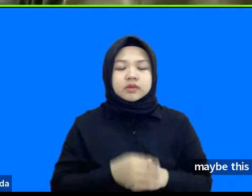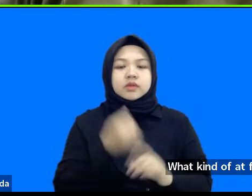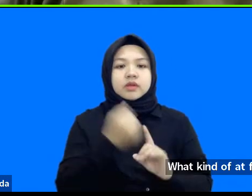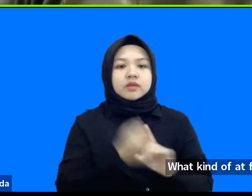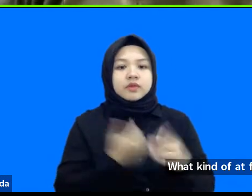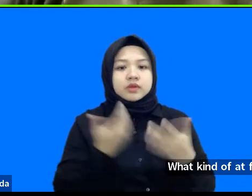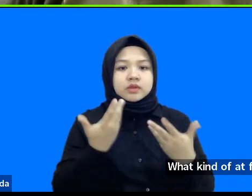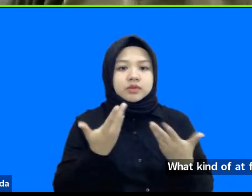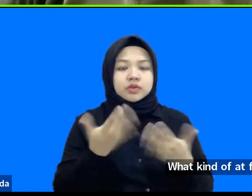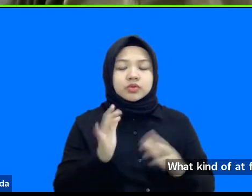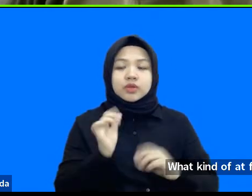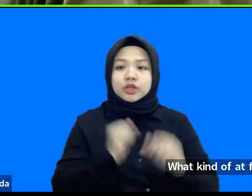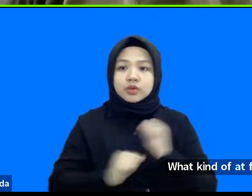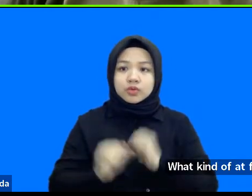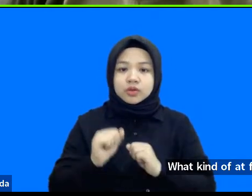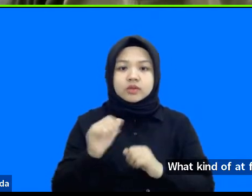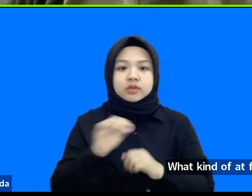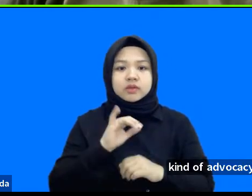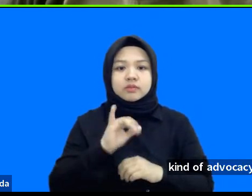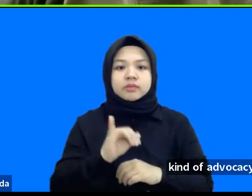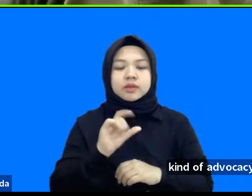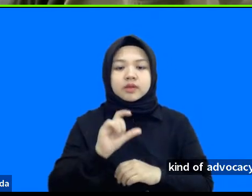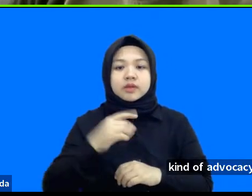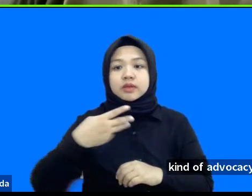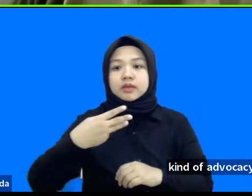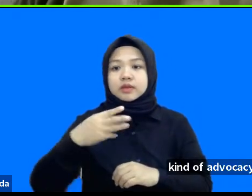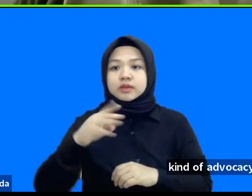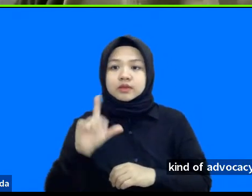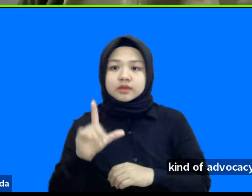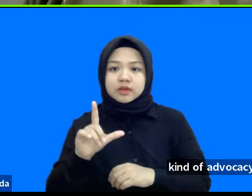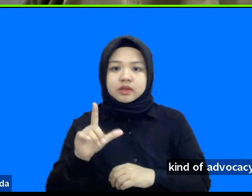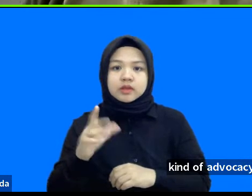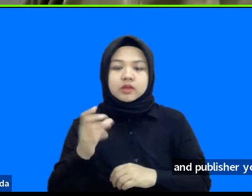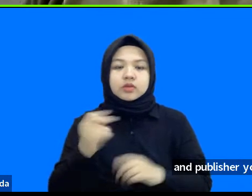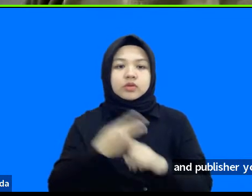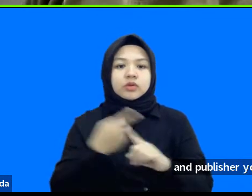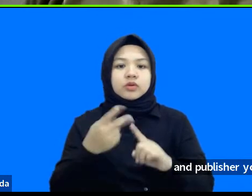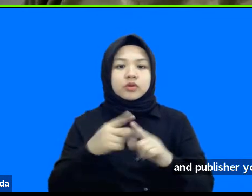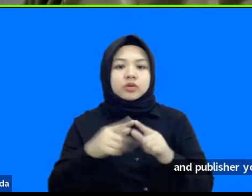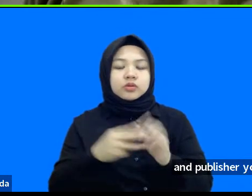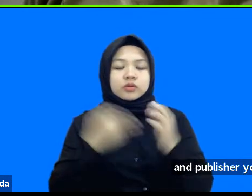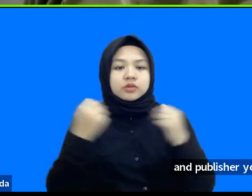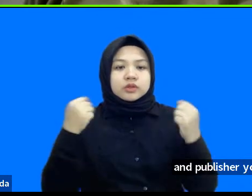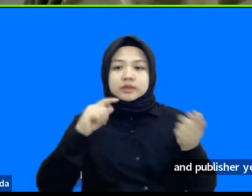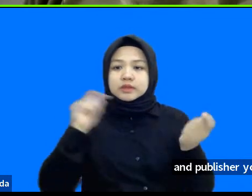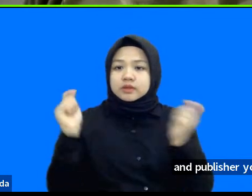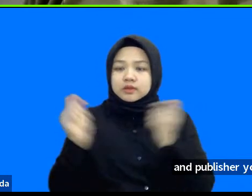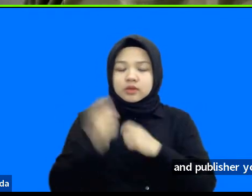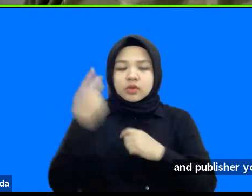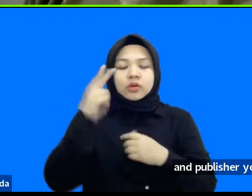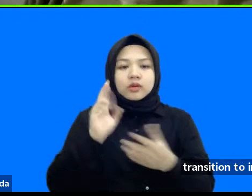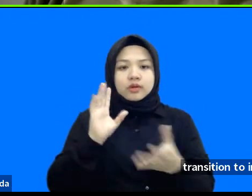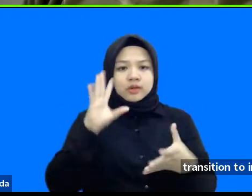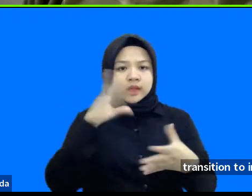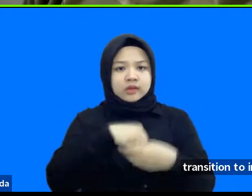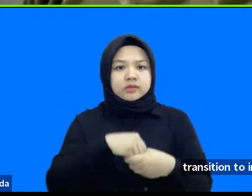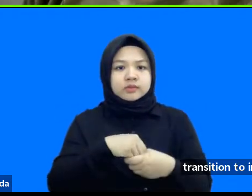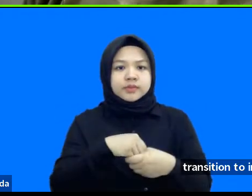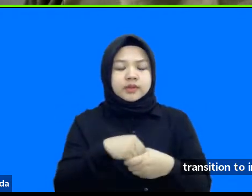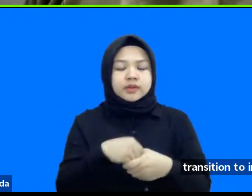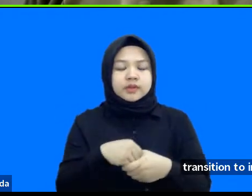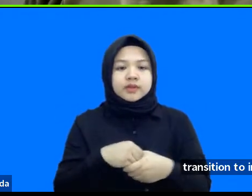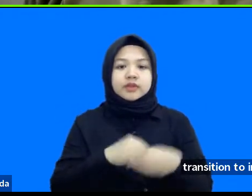and PWYP to the government on energy transition to involve various genders in making policies issued more